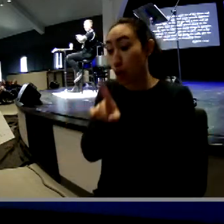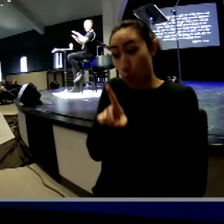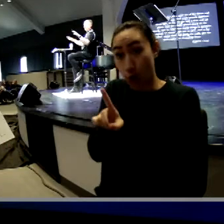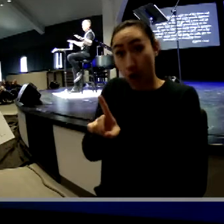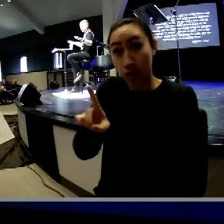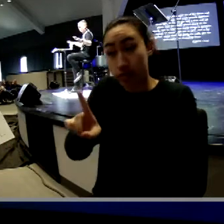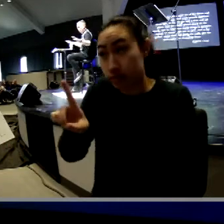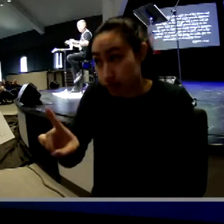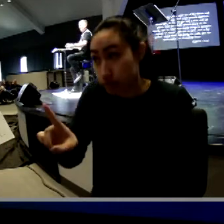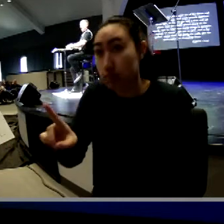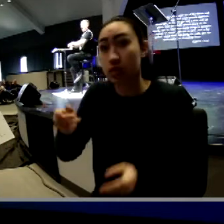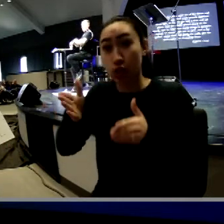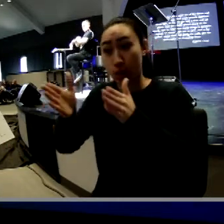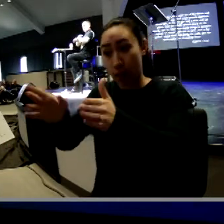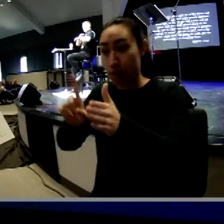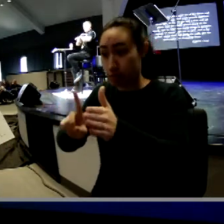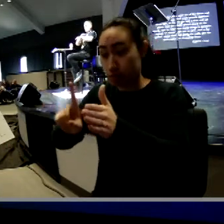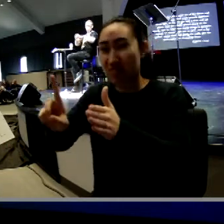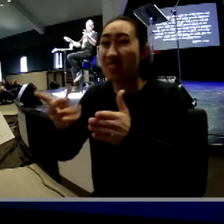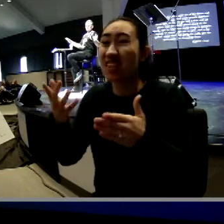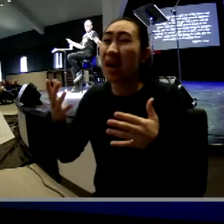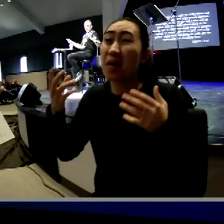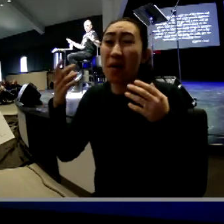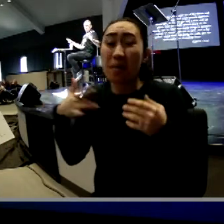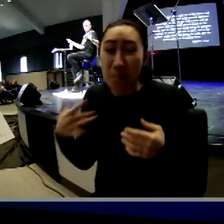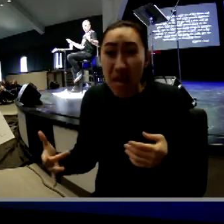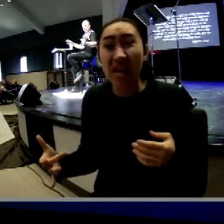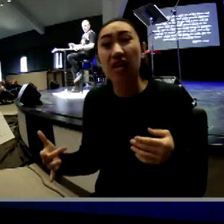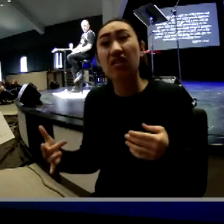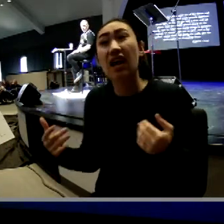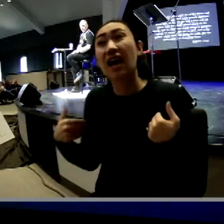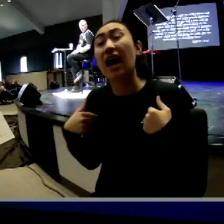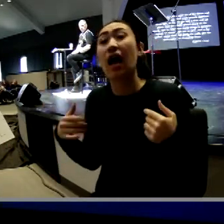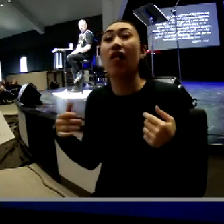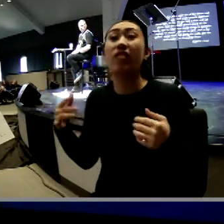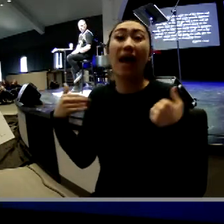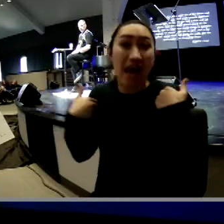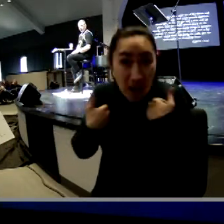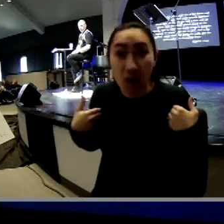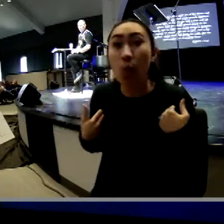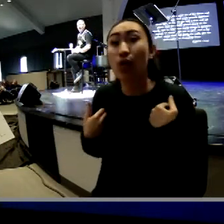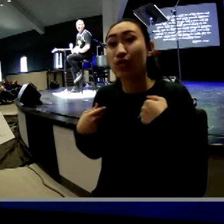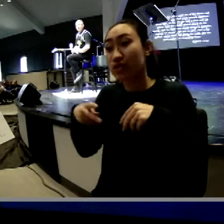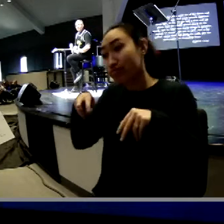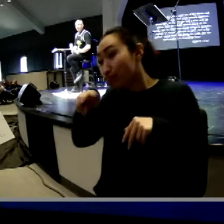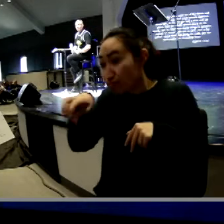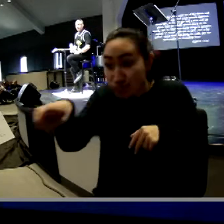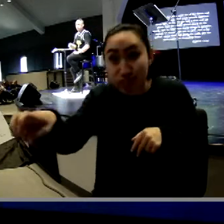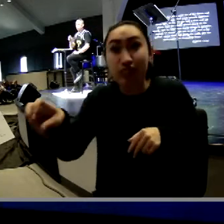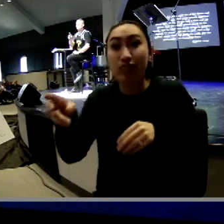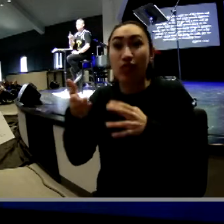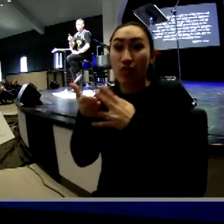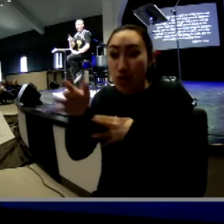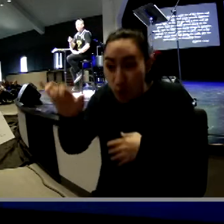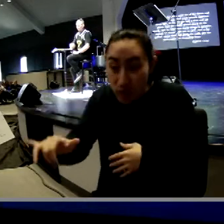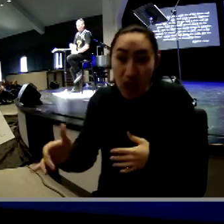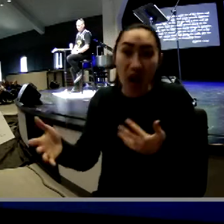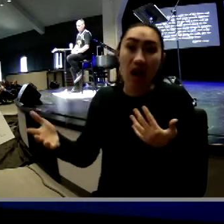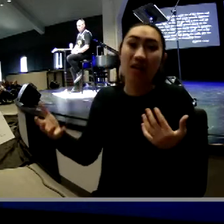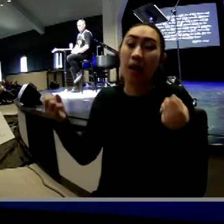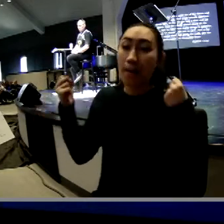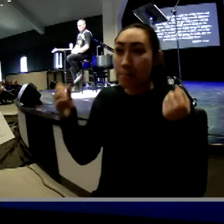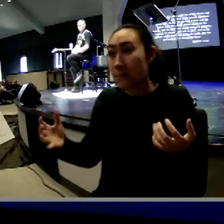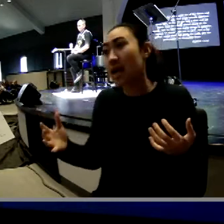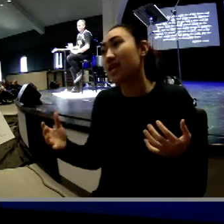literally do what animals do, and it would just be manure on top of this dark, hard, cracked ground. Ancient farmers were known as dry